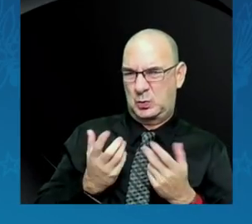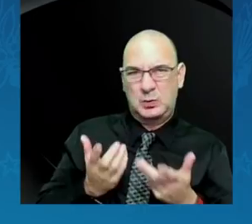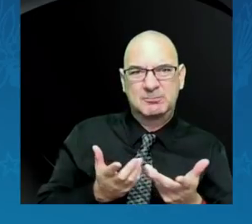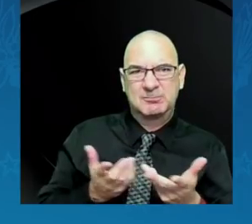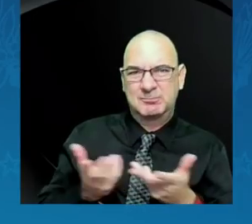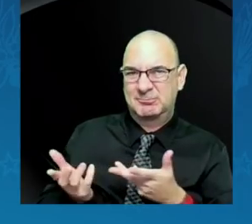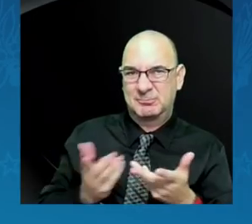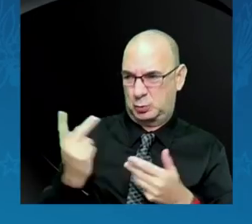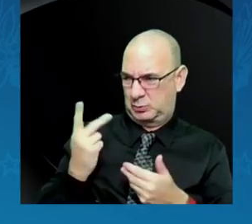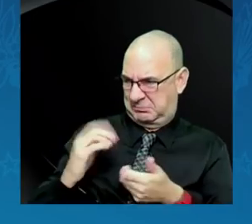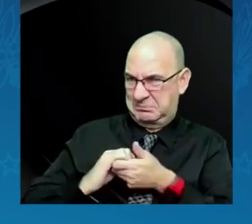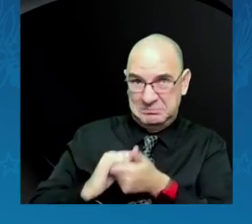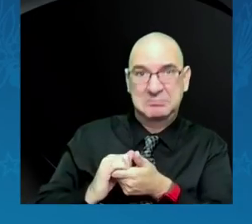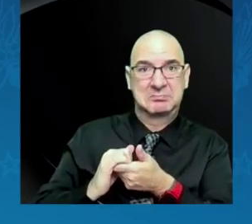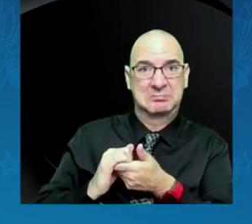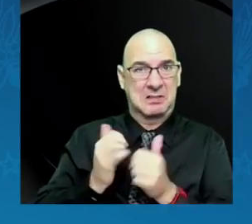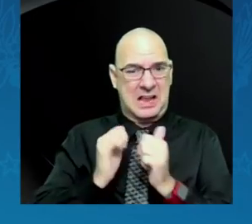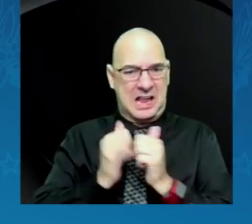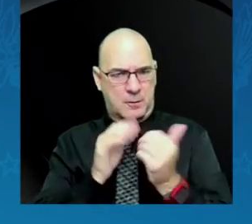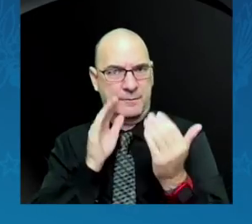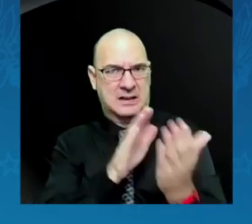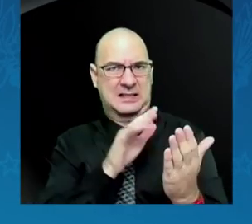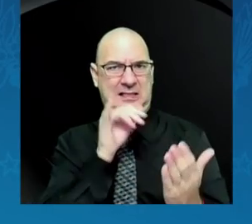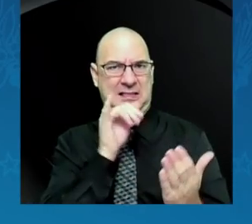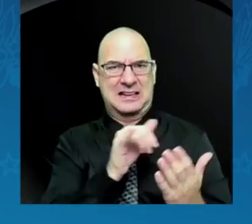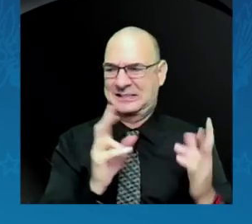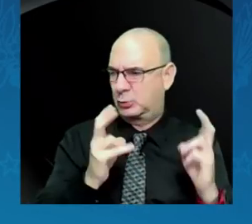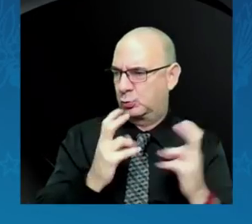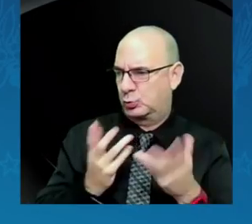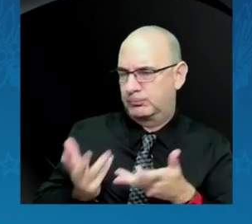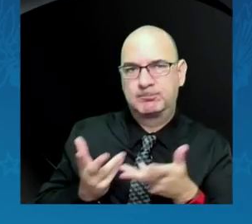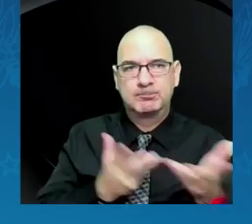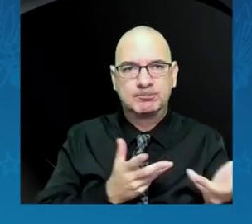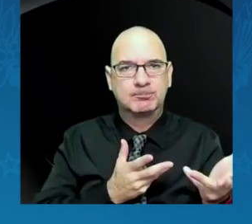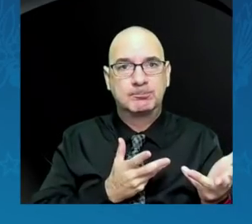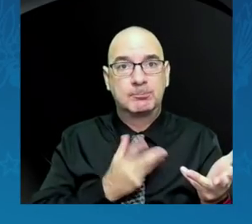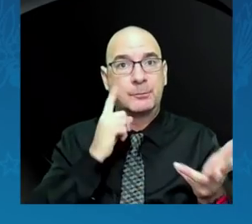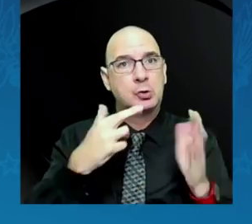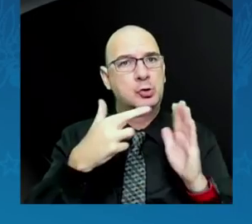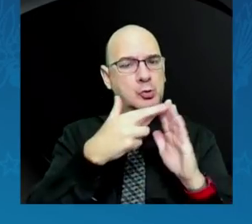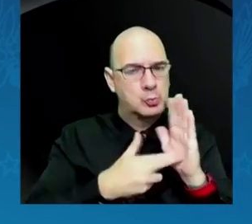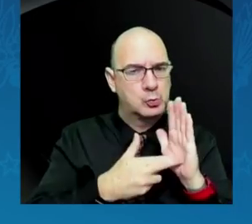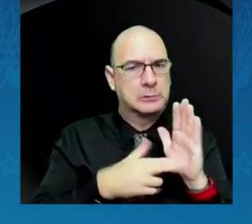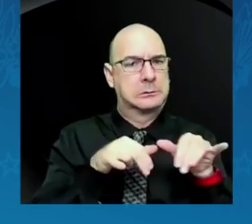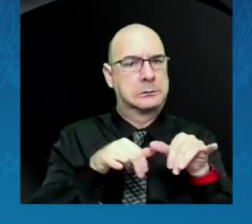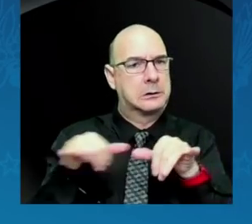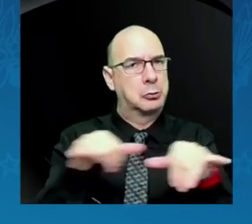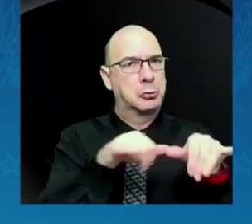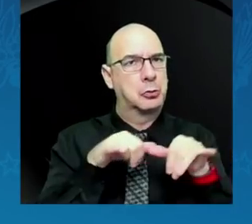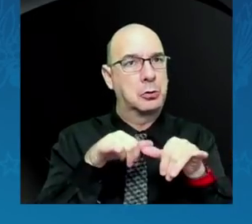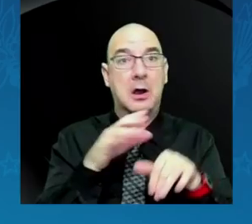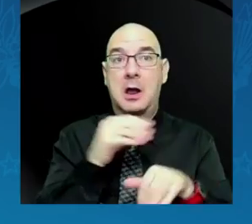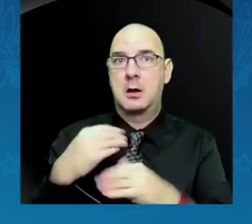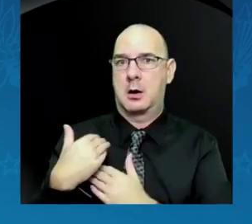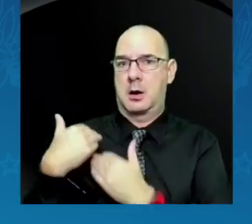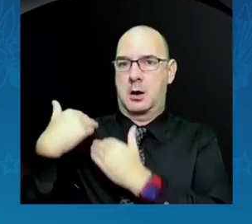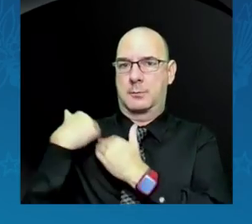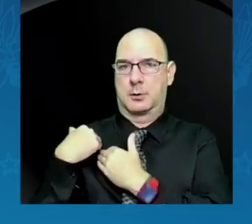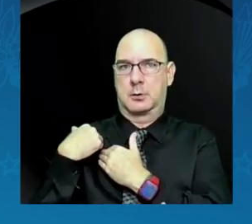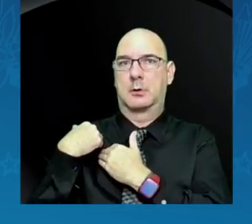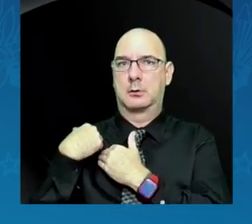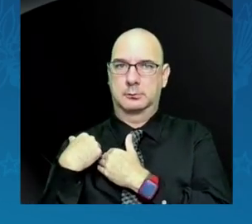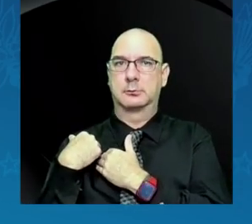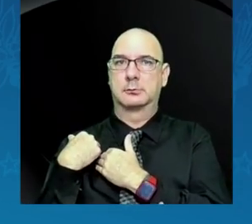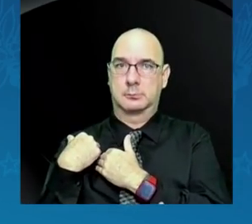yes, norms and standards, but also in terms of accountability, including a very important point, which I believe,